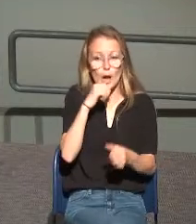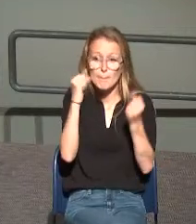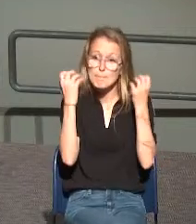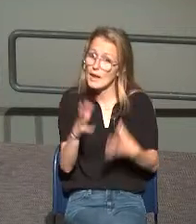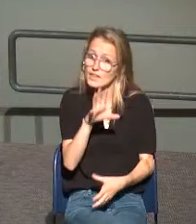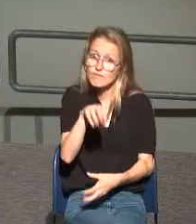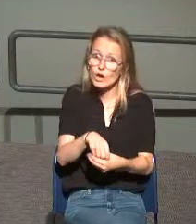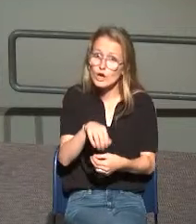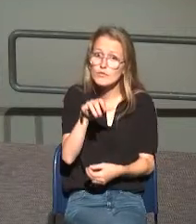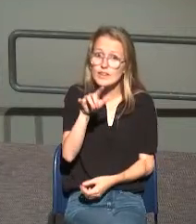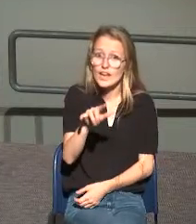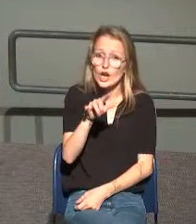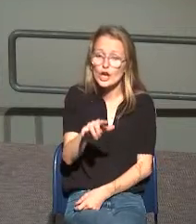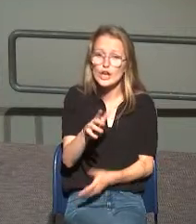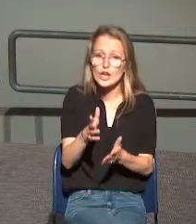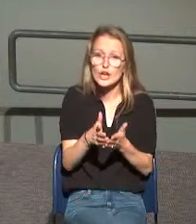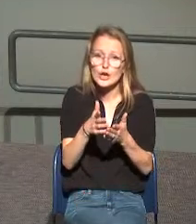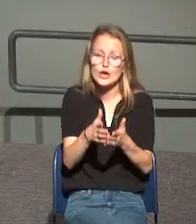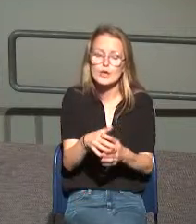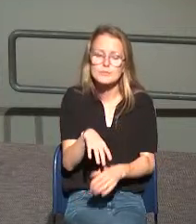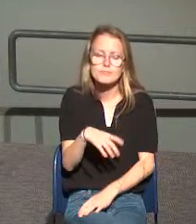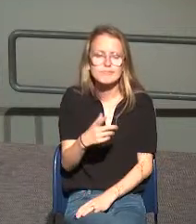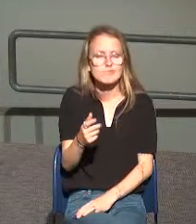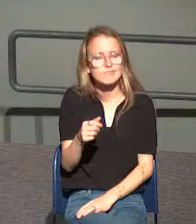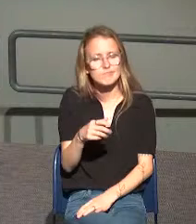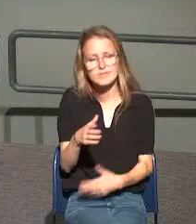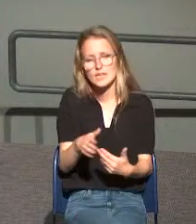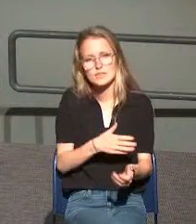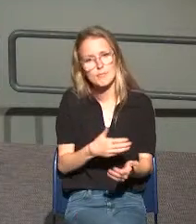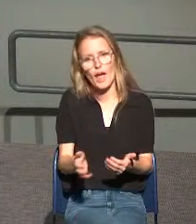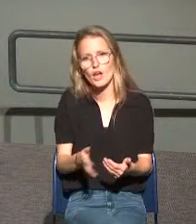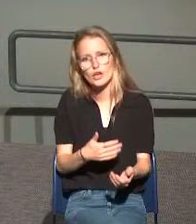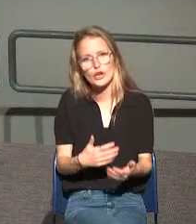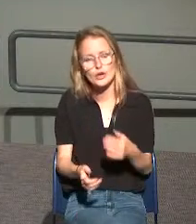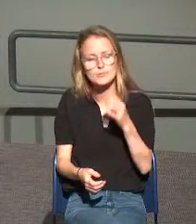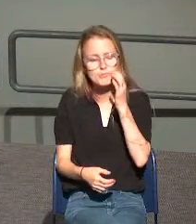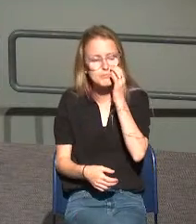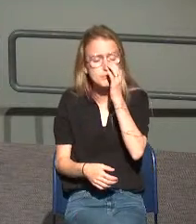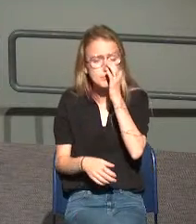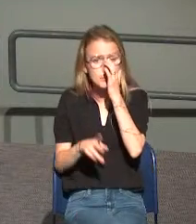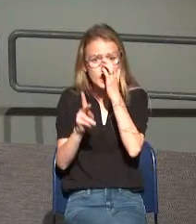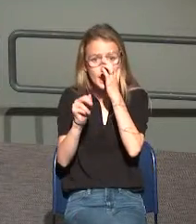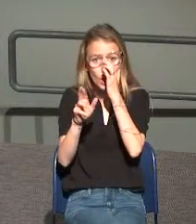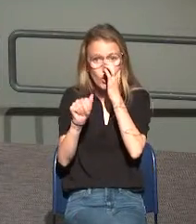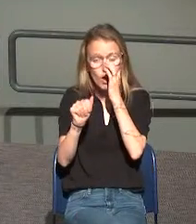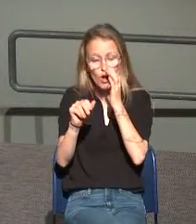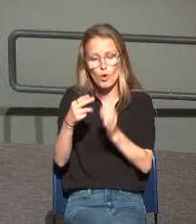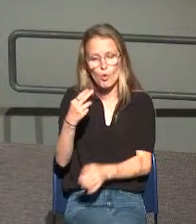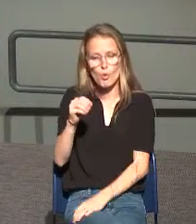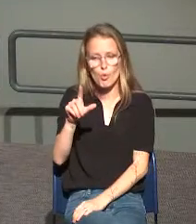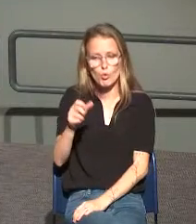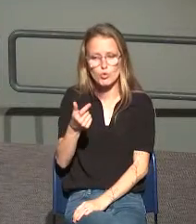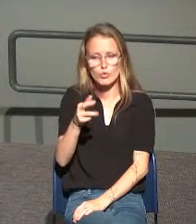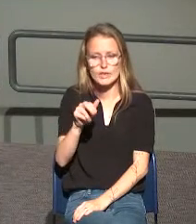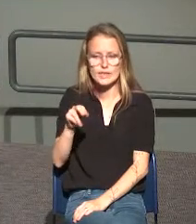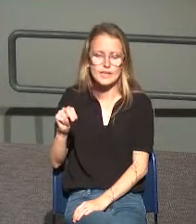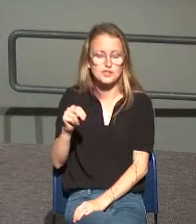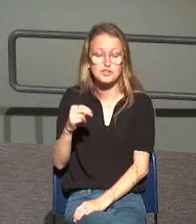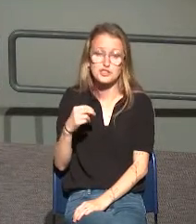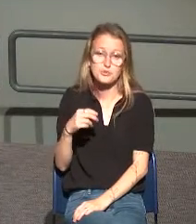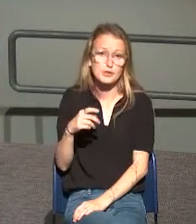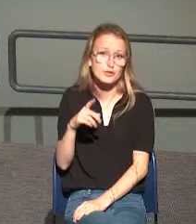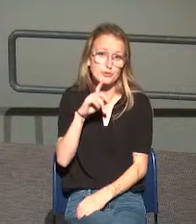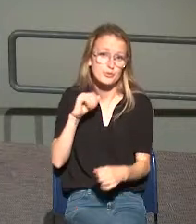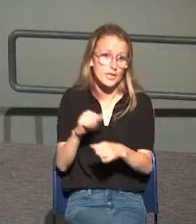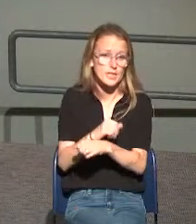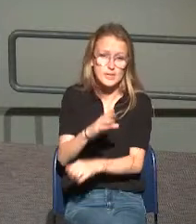but that really didn't make a difference. Kara Hultgreen was brash, was confident, like any